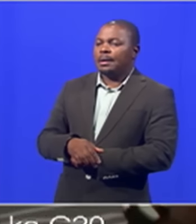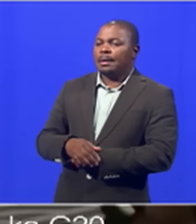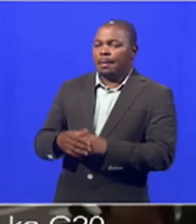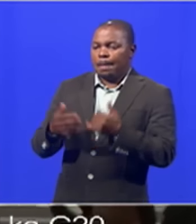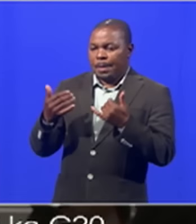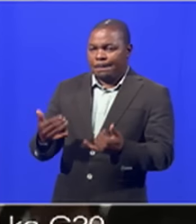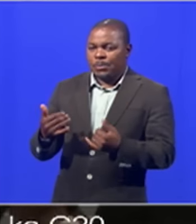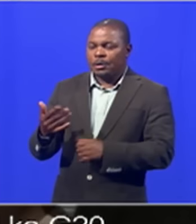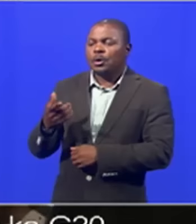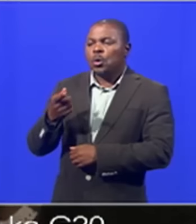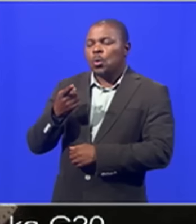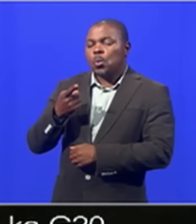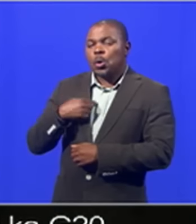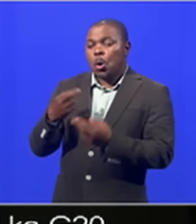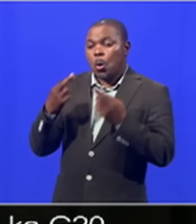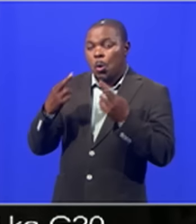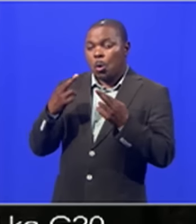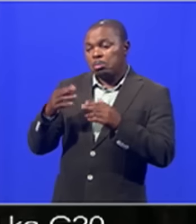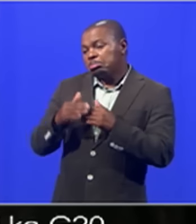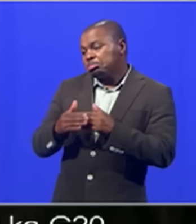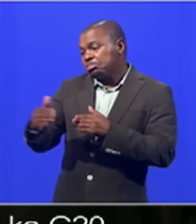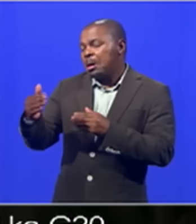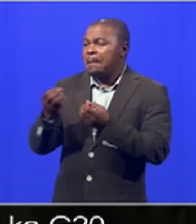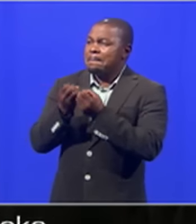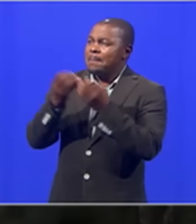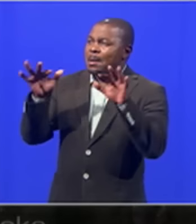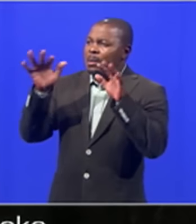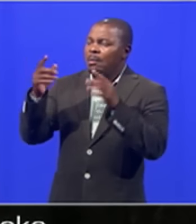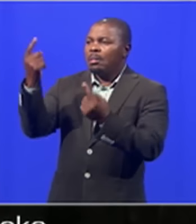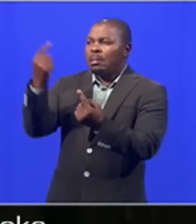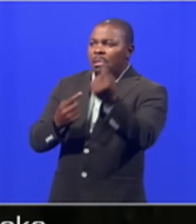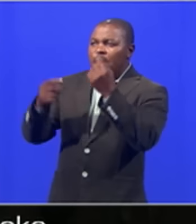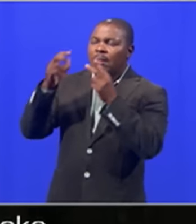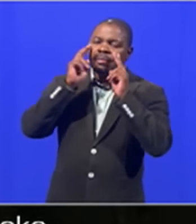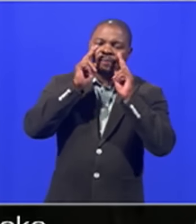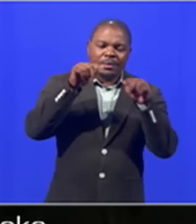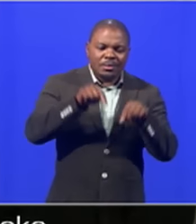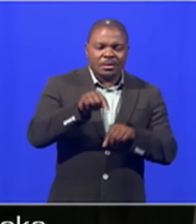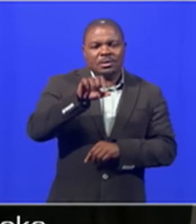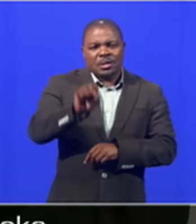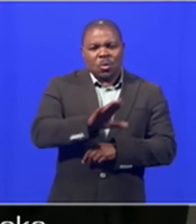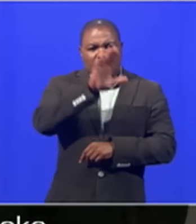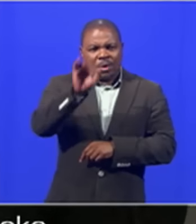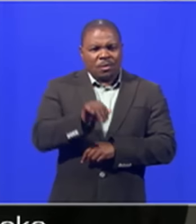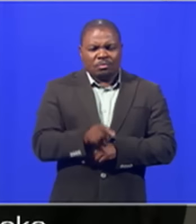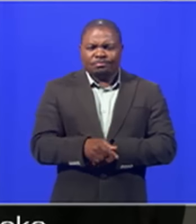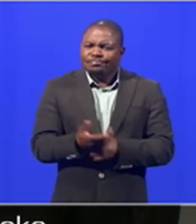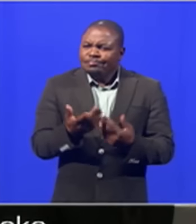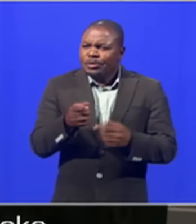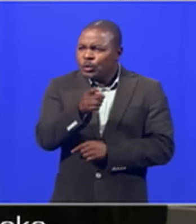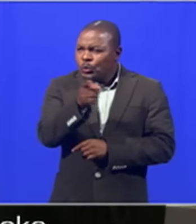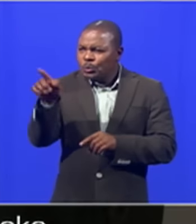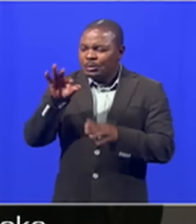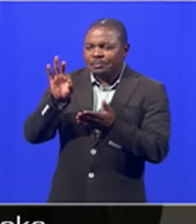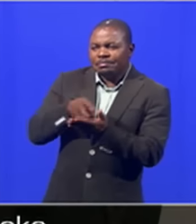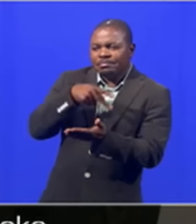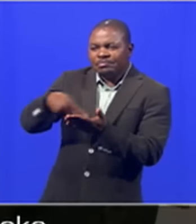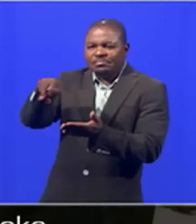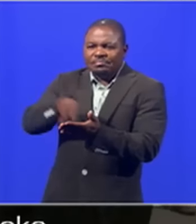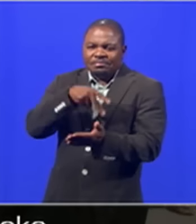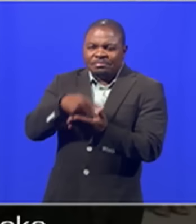re go solofetswe gore go nne le bajana la ba le mmala ba tlileng go tla kwa lefelong leno wena le badiri mmogo ba gago jaaka le babini ba mmino wa